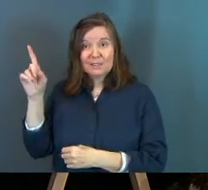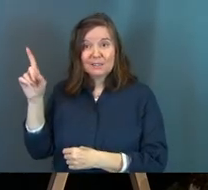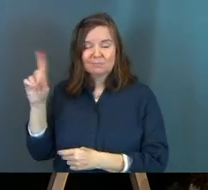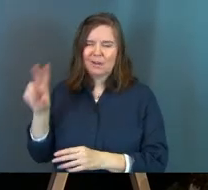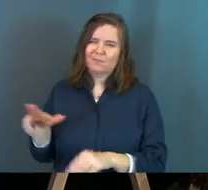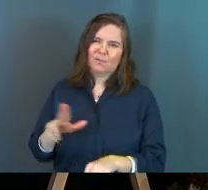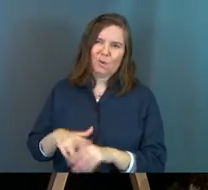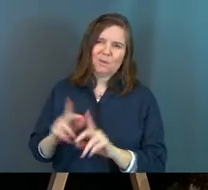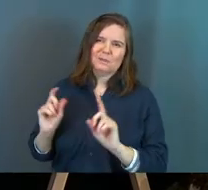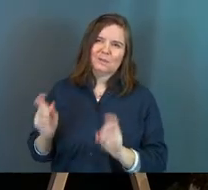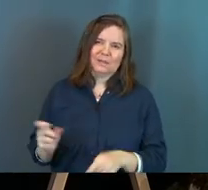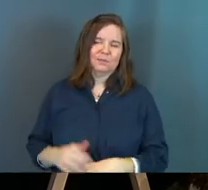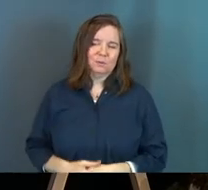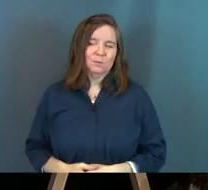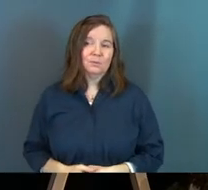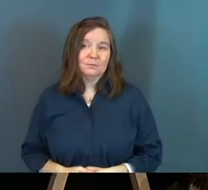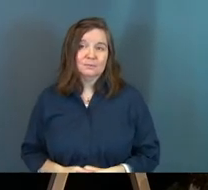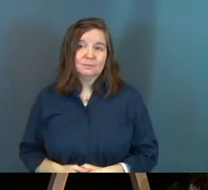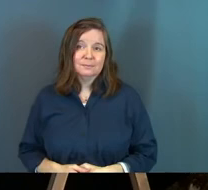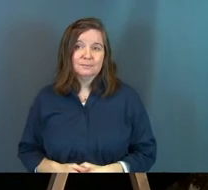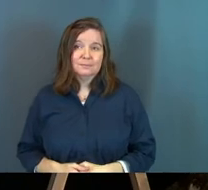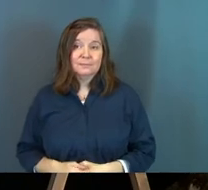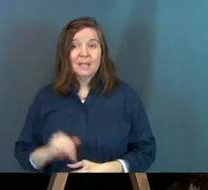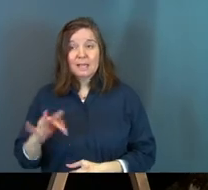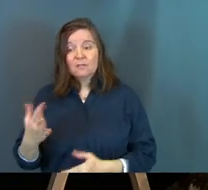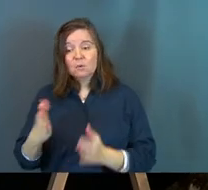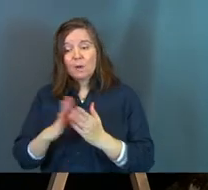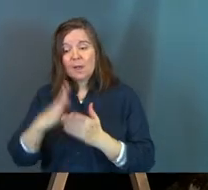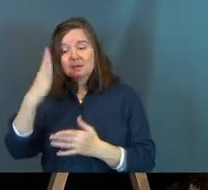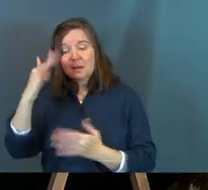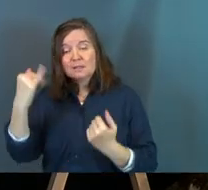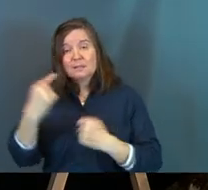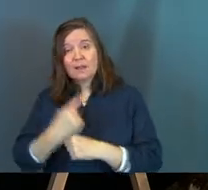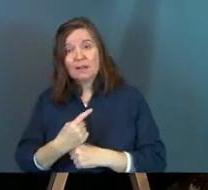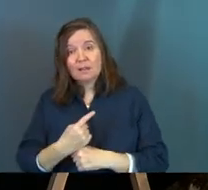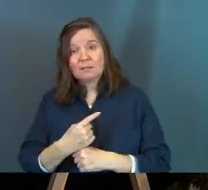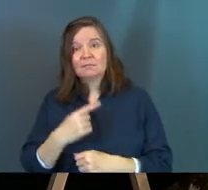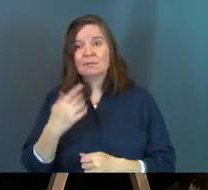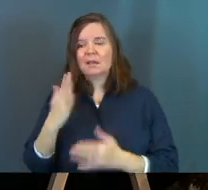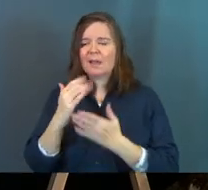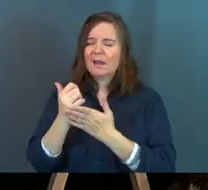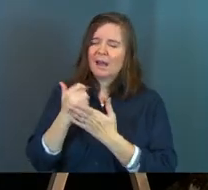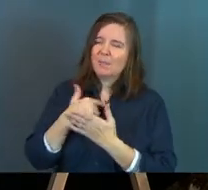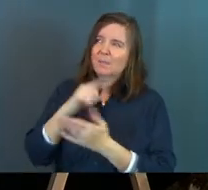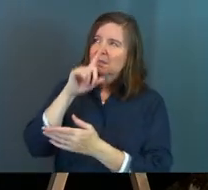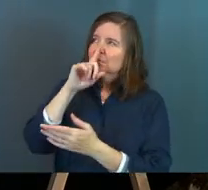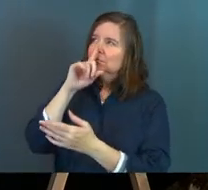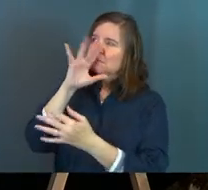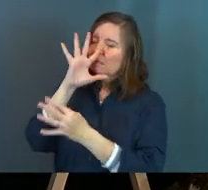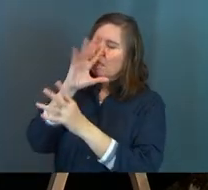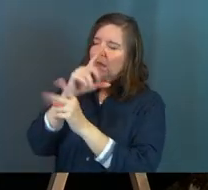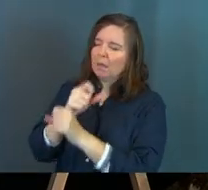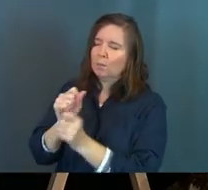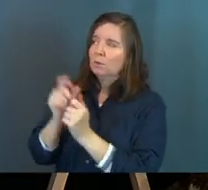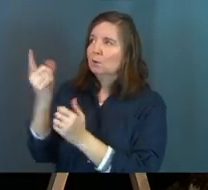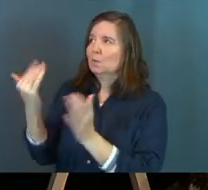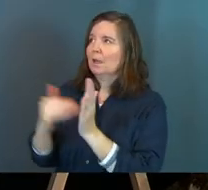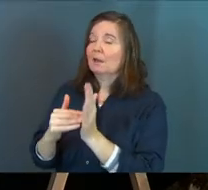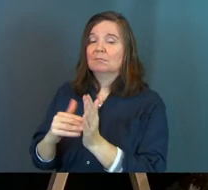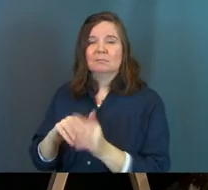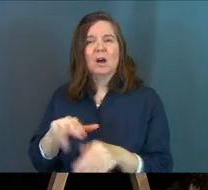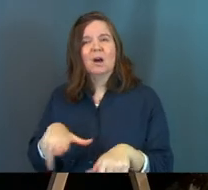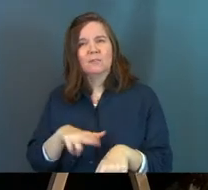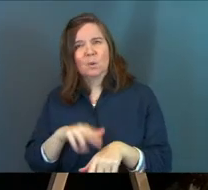of course he'll give it to you. And if you ask God today, God, help me to fall in love with you again, of course he